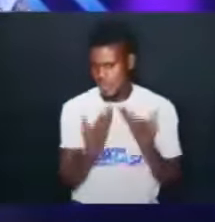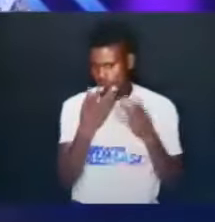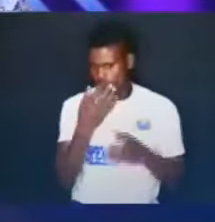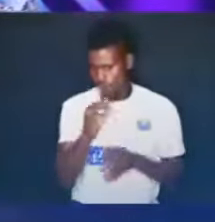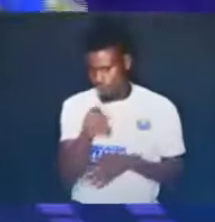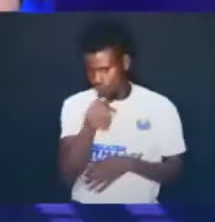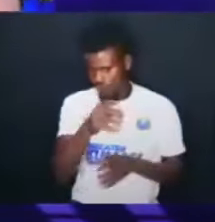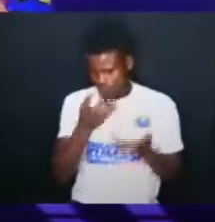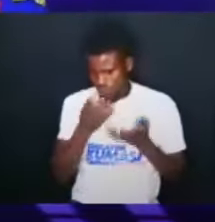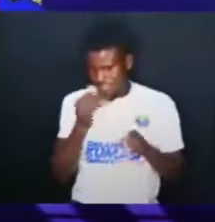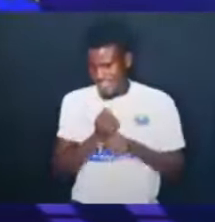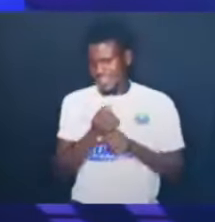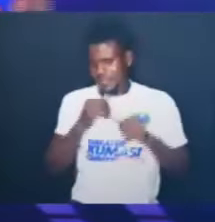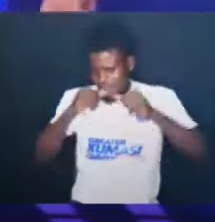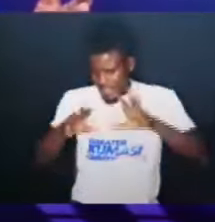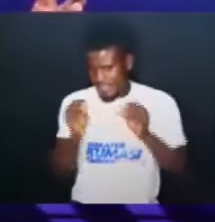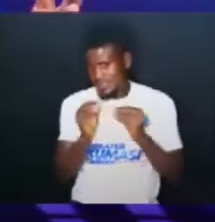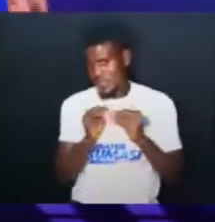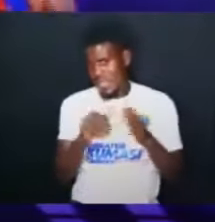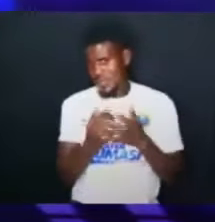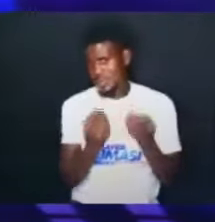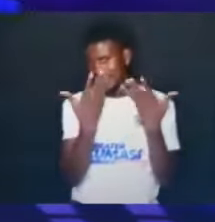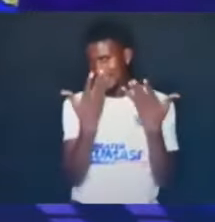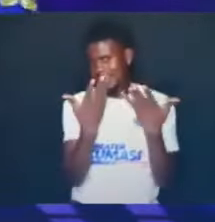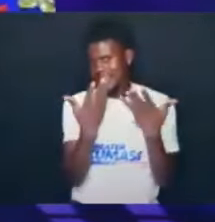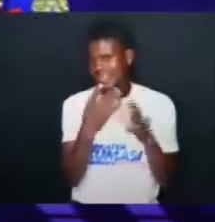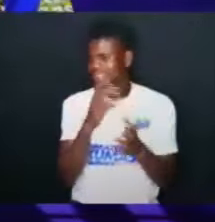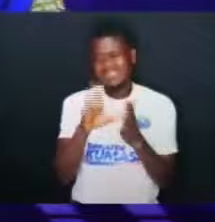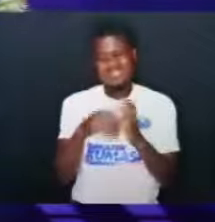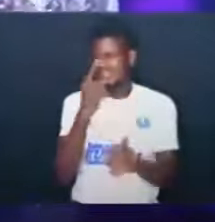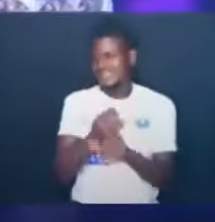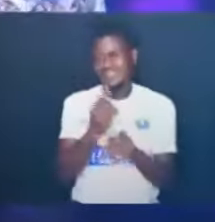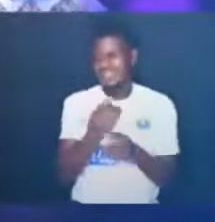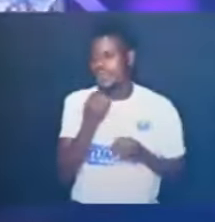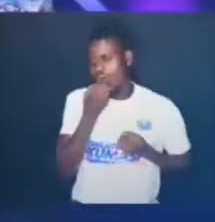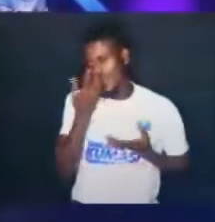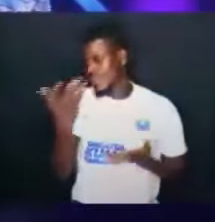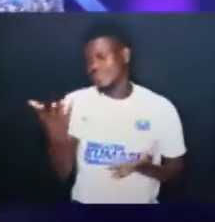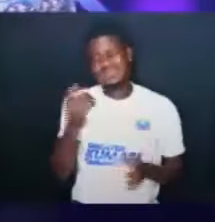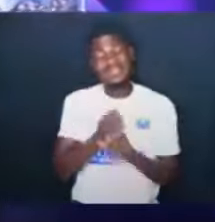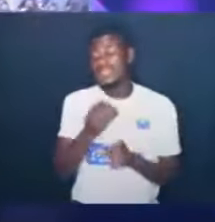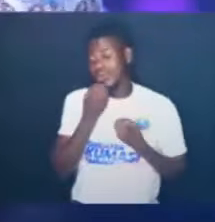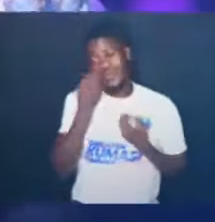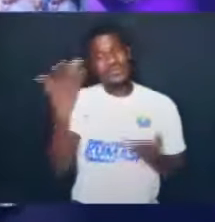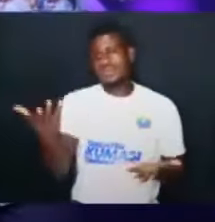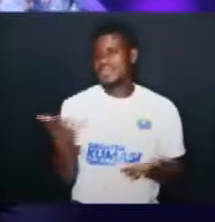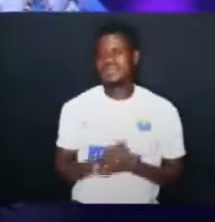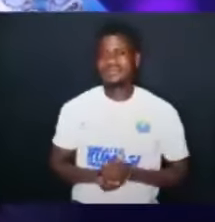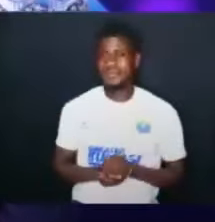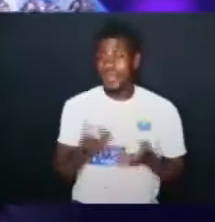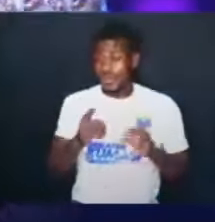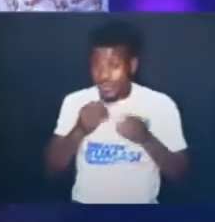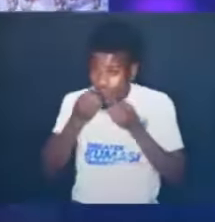says, goodness and mercy shall follow me. David, they will accompany you. See you near doye. Ebe di mechi. Na chese. Uti e ura